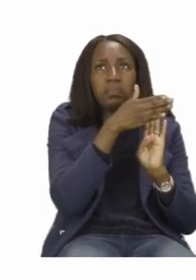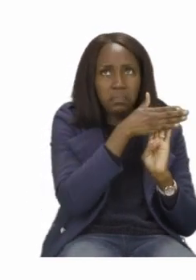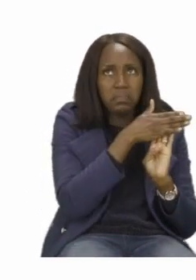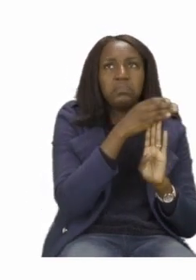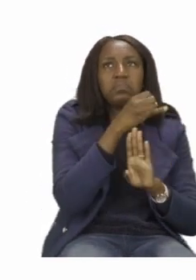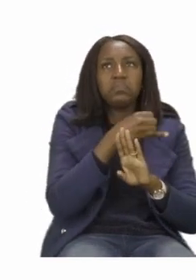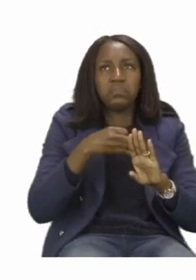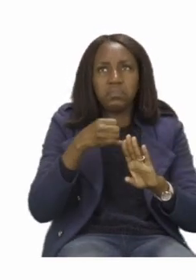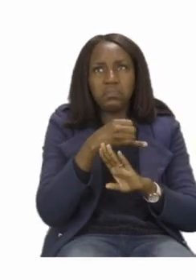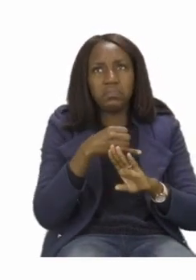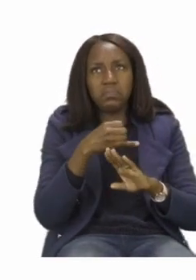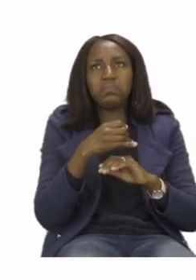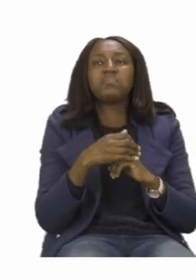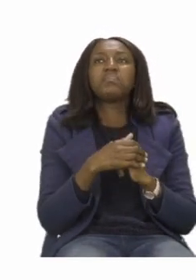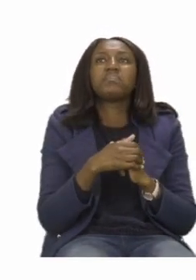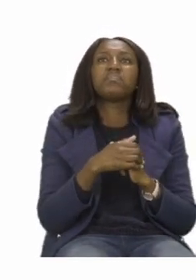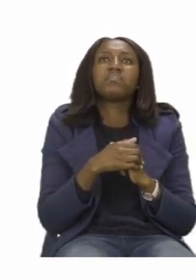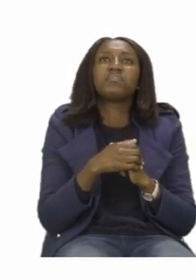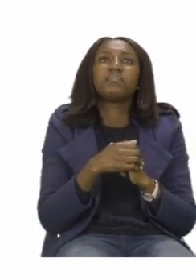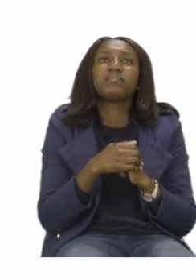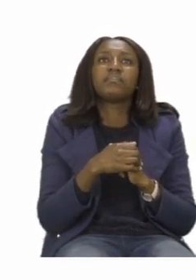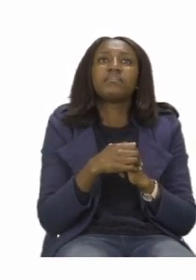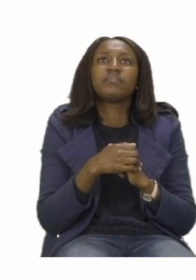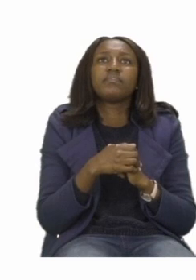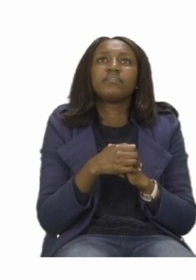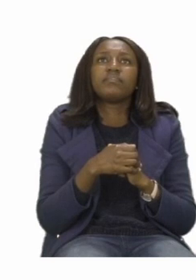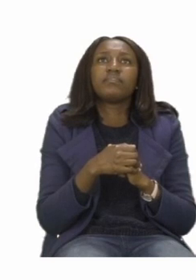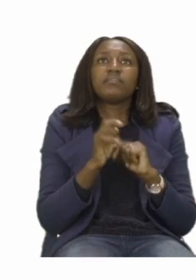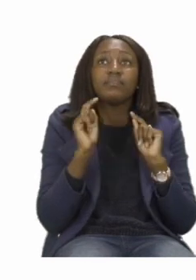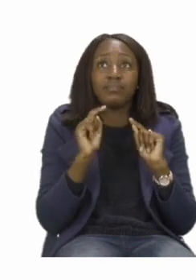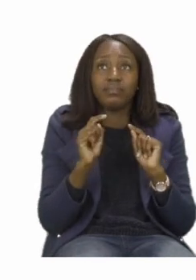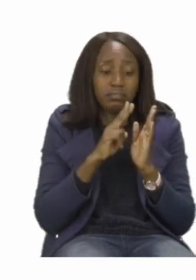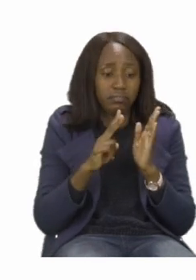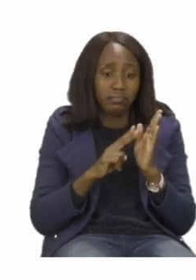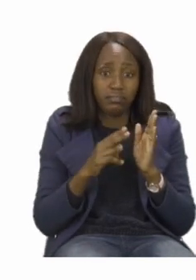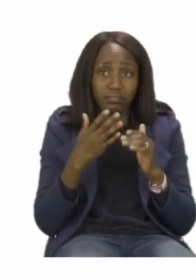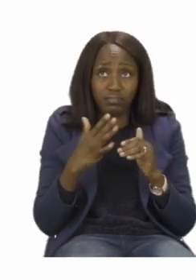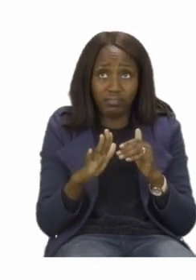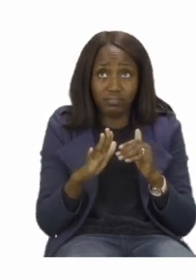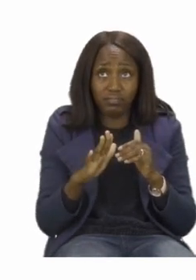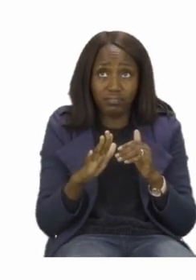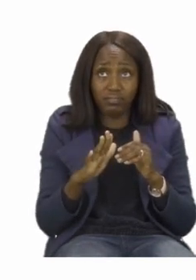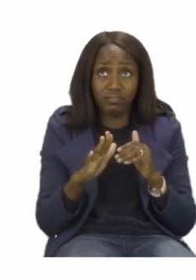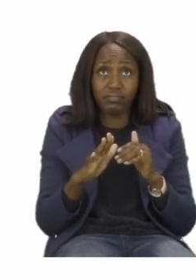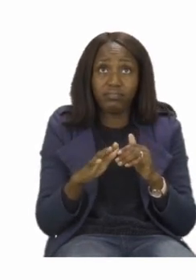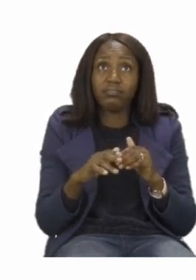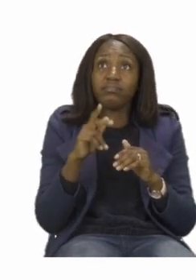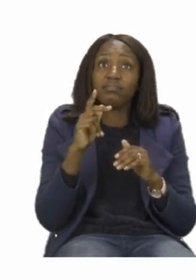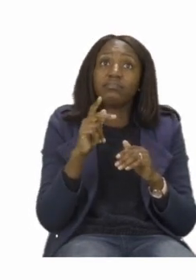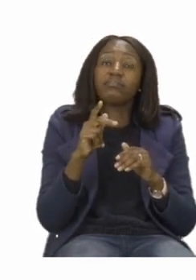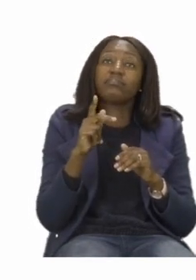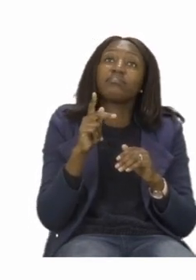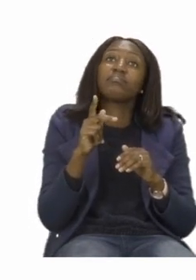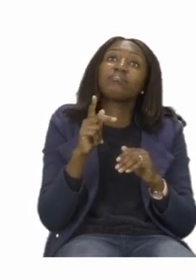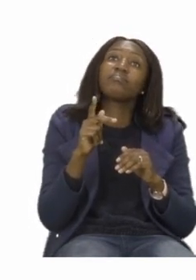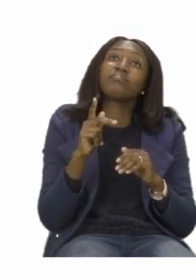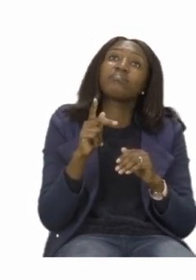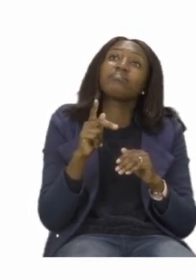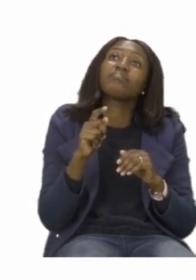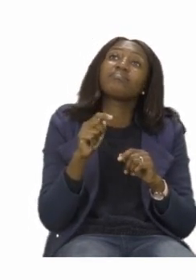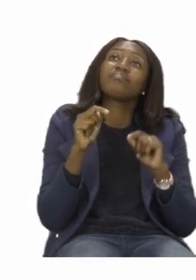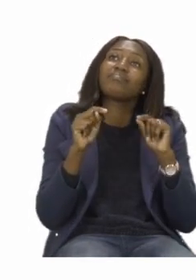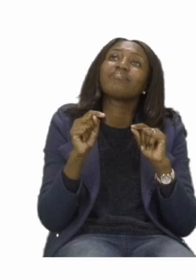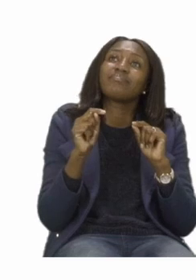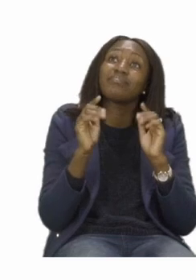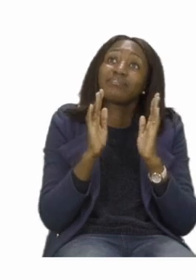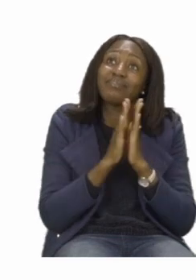to. Now that we are done reading our comprehension a first time, today I'm going to ask